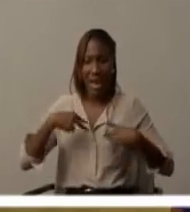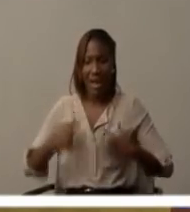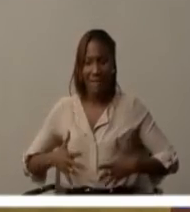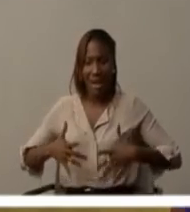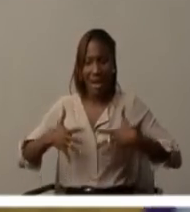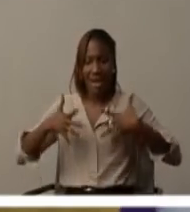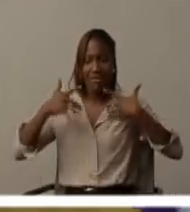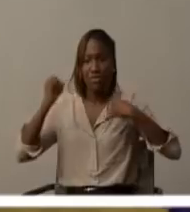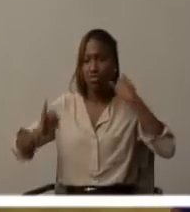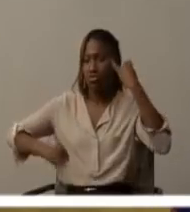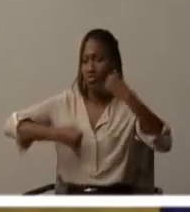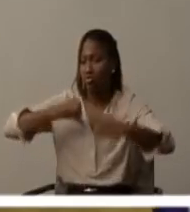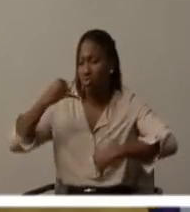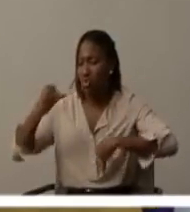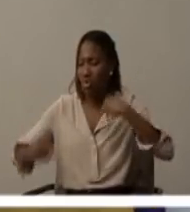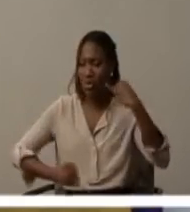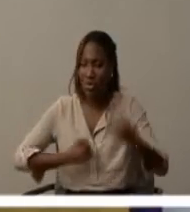into our land.